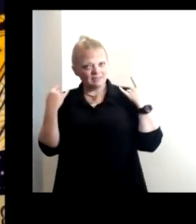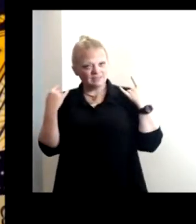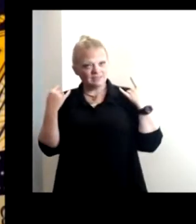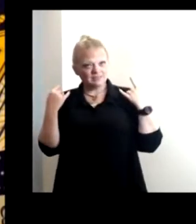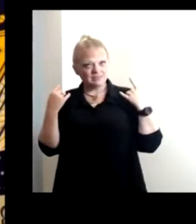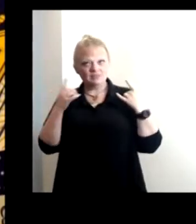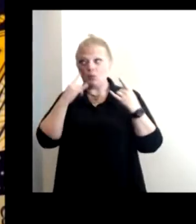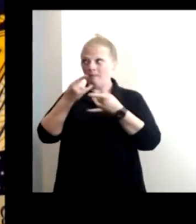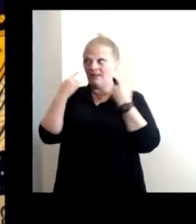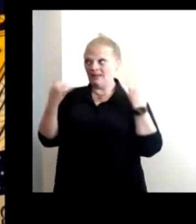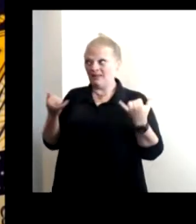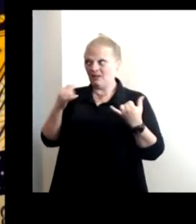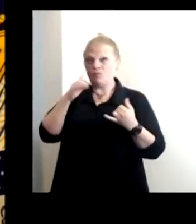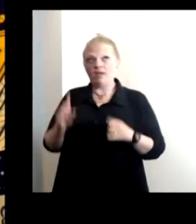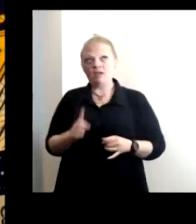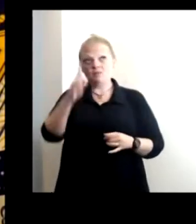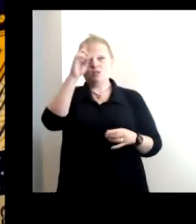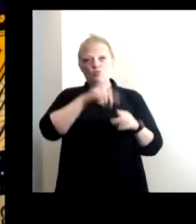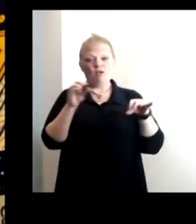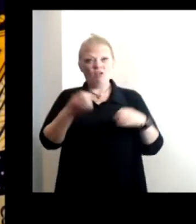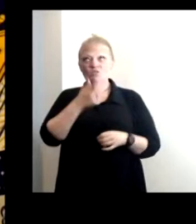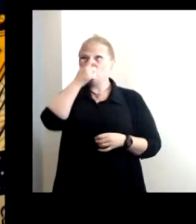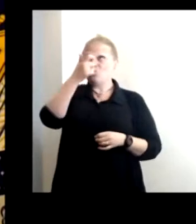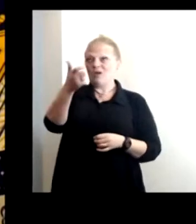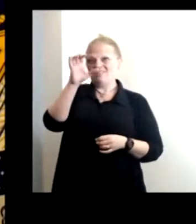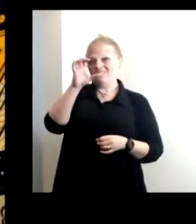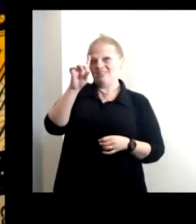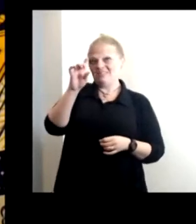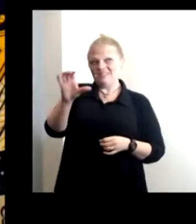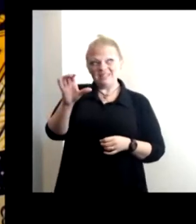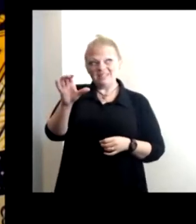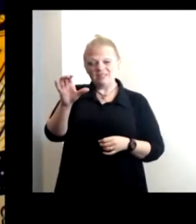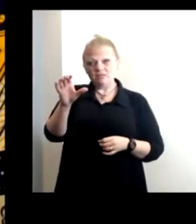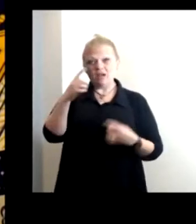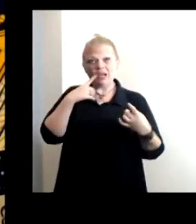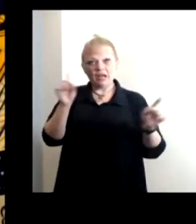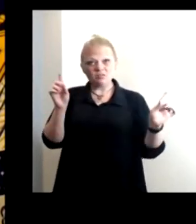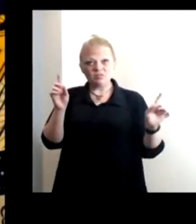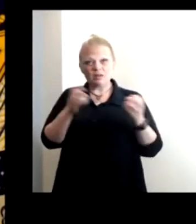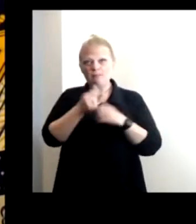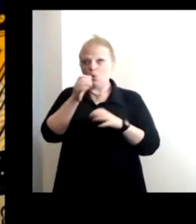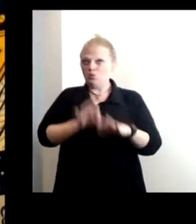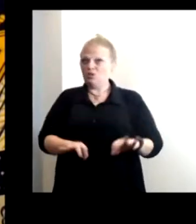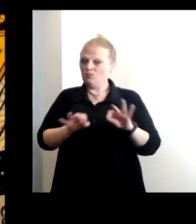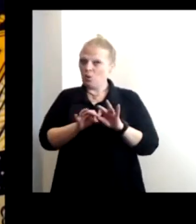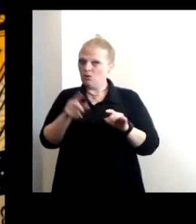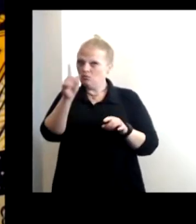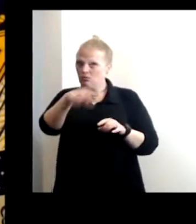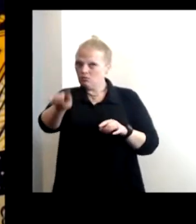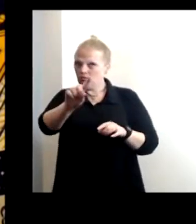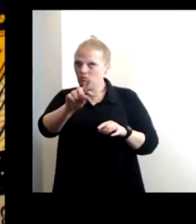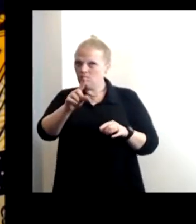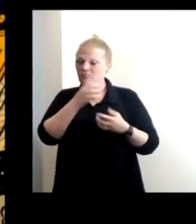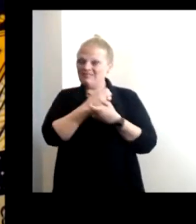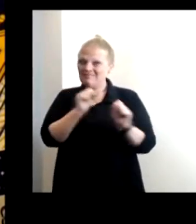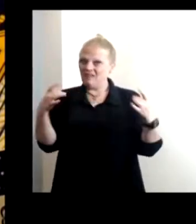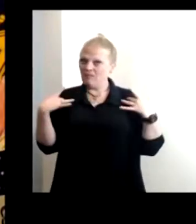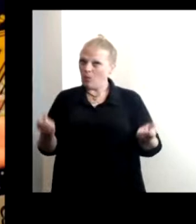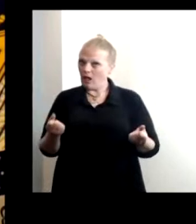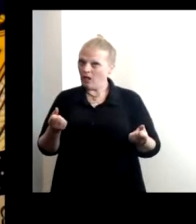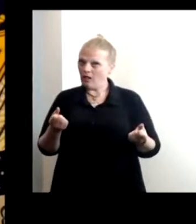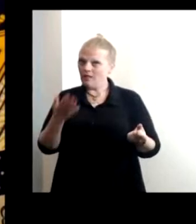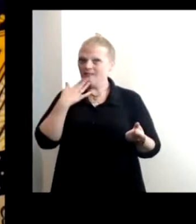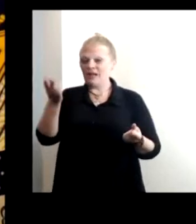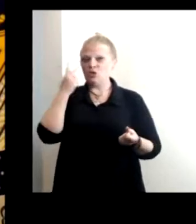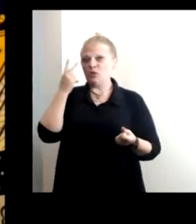about to put my mask on as I go back upstairs to my office to watch the CDC announcement. And the most important thing to everyone else out there, be safe and well.